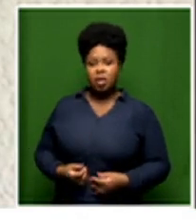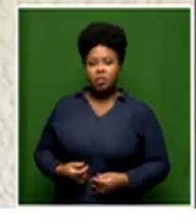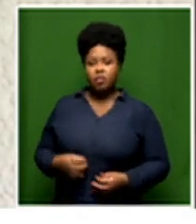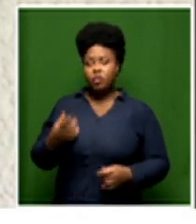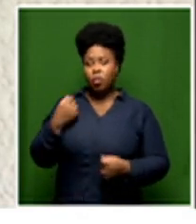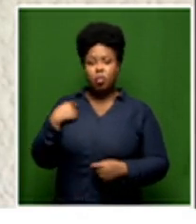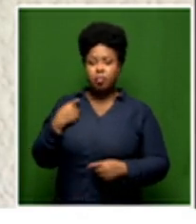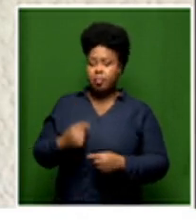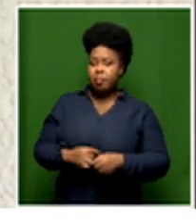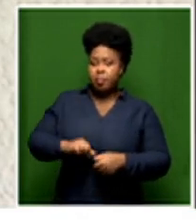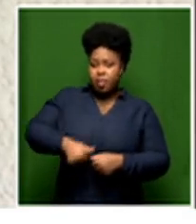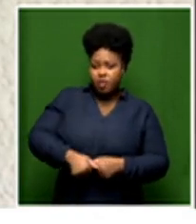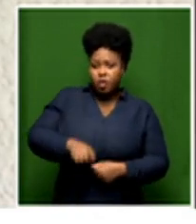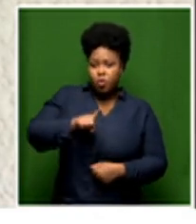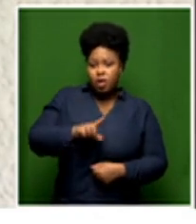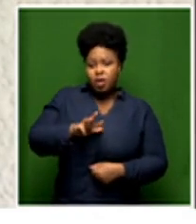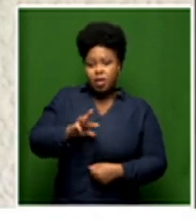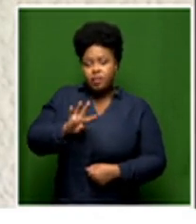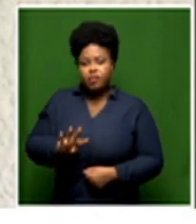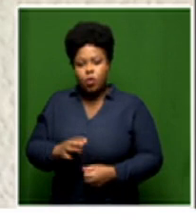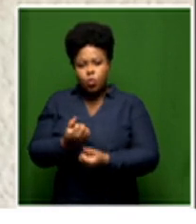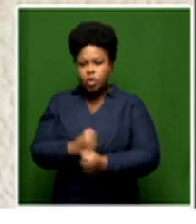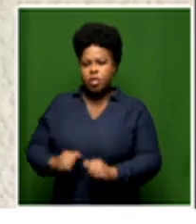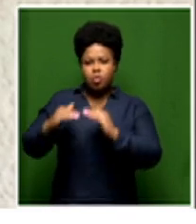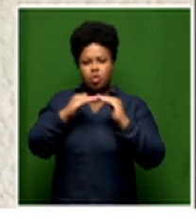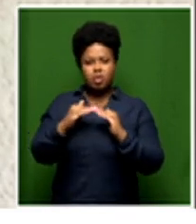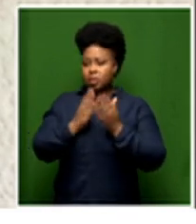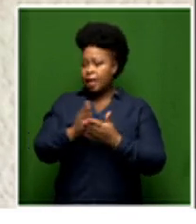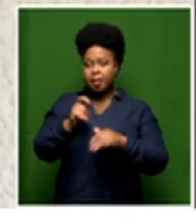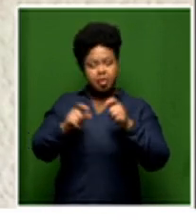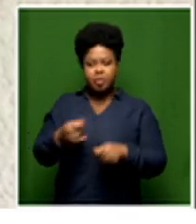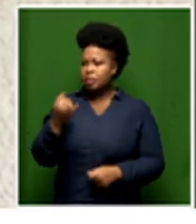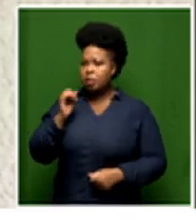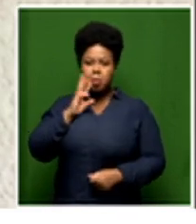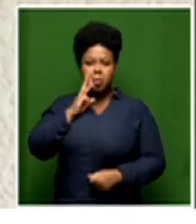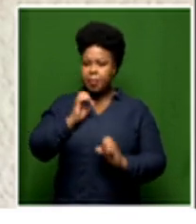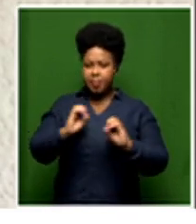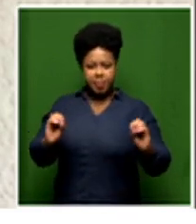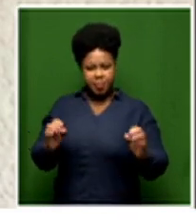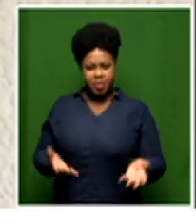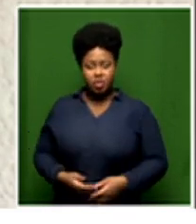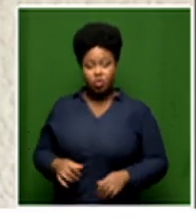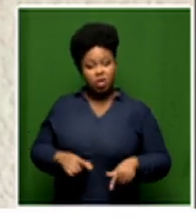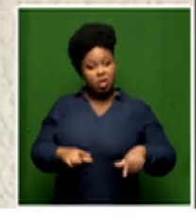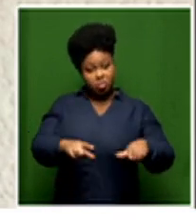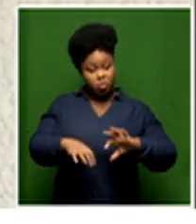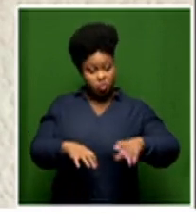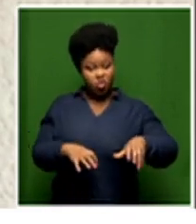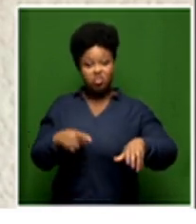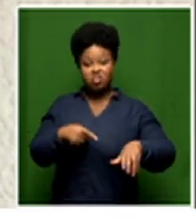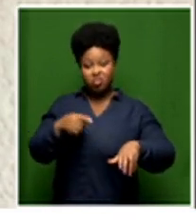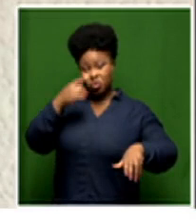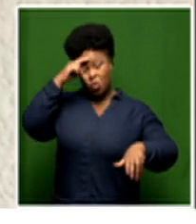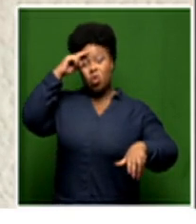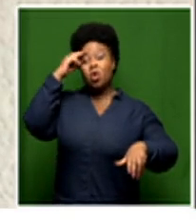dawn of democracy, we have people who don't have water. And, in Limpopo, it's